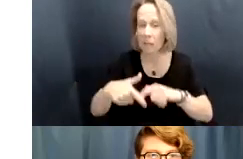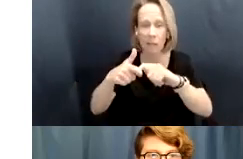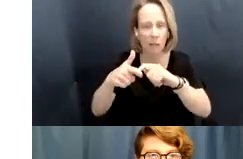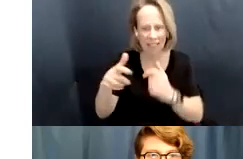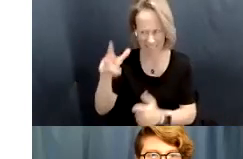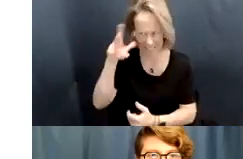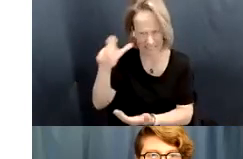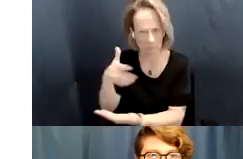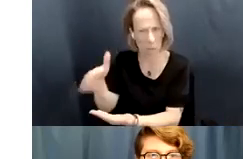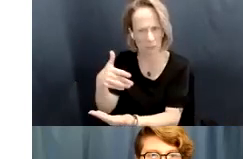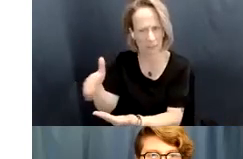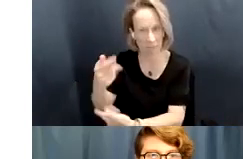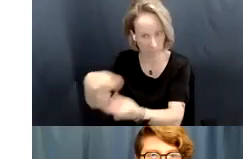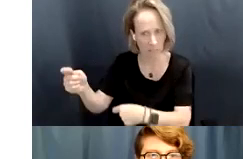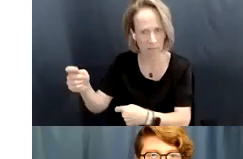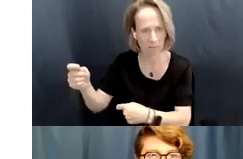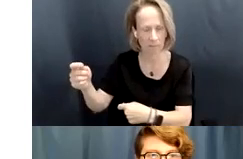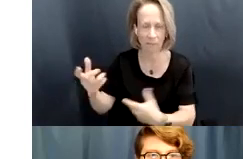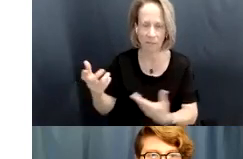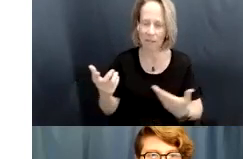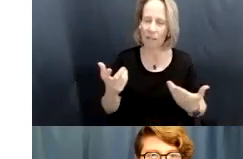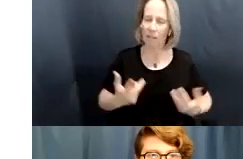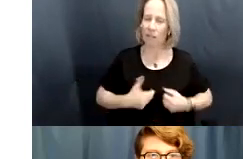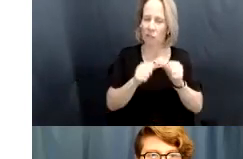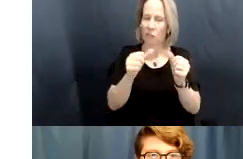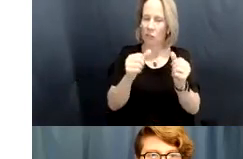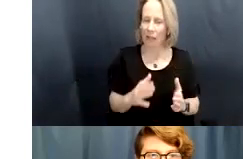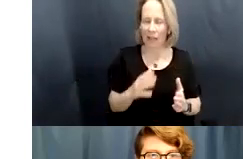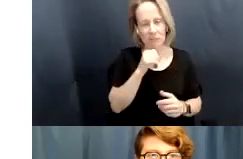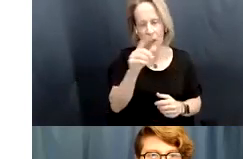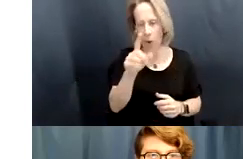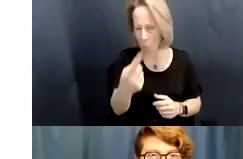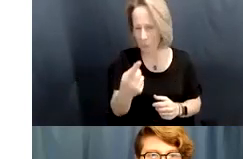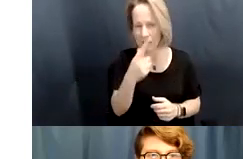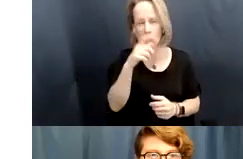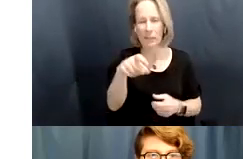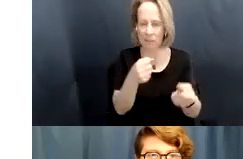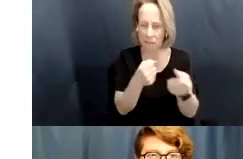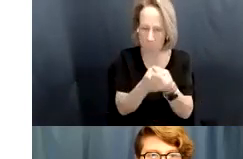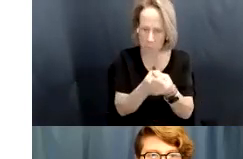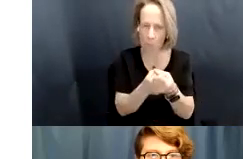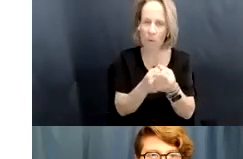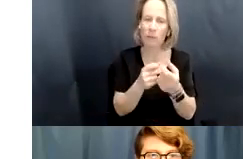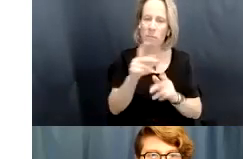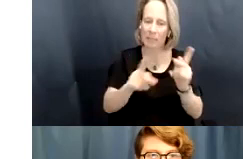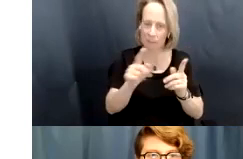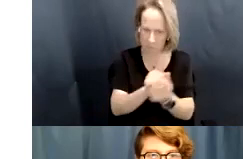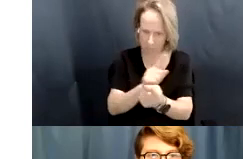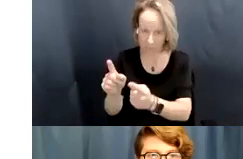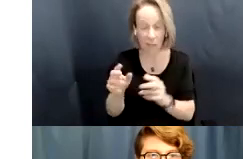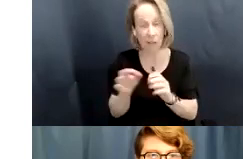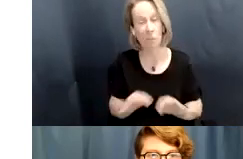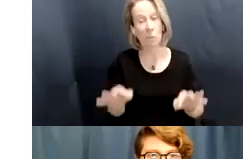network. Survivors are not the only ones that need a support network. So it's very important that we also